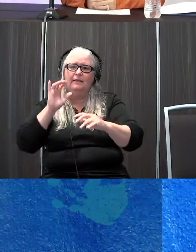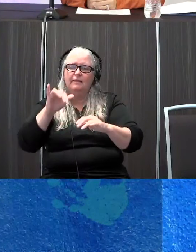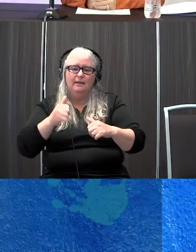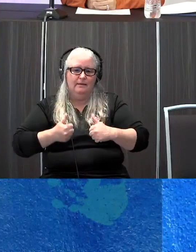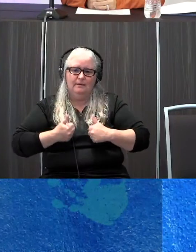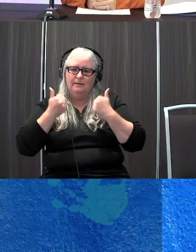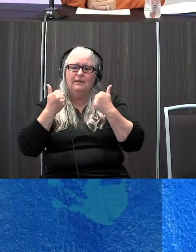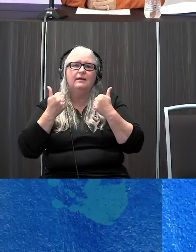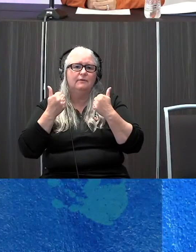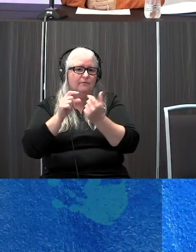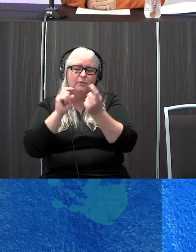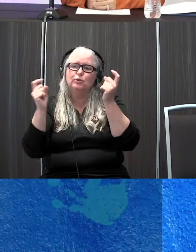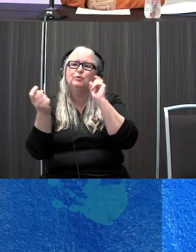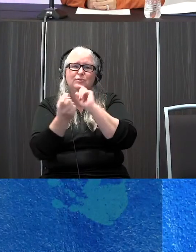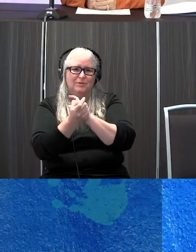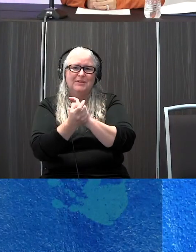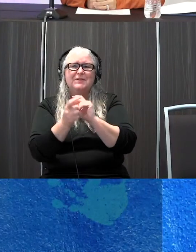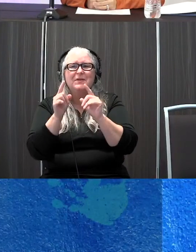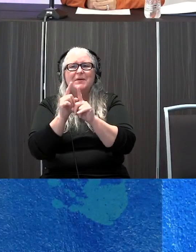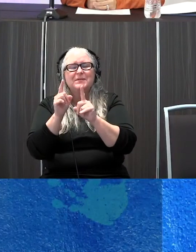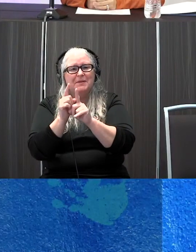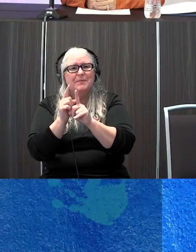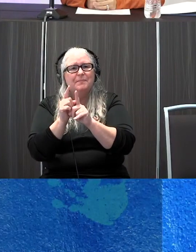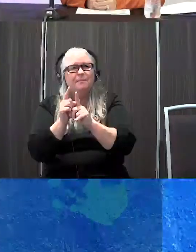other thing that was a life changer for us was